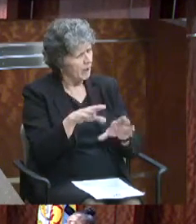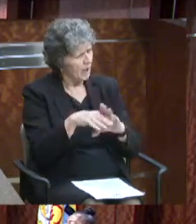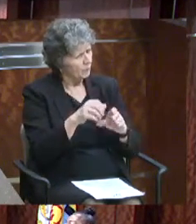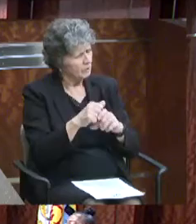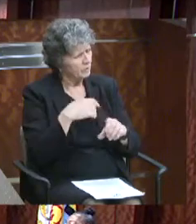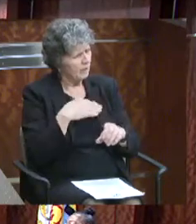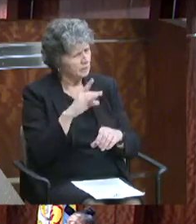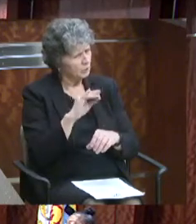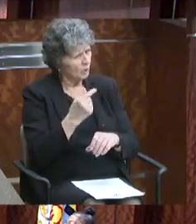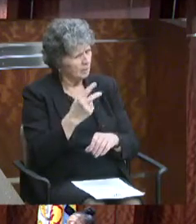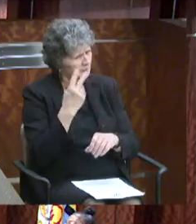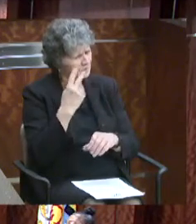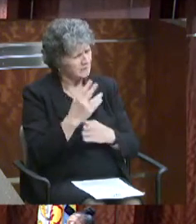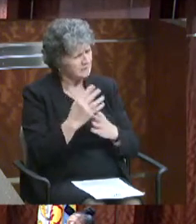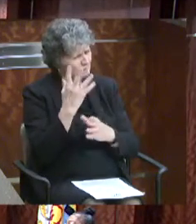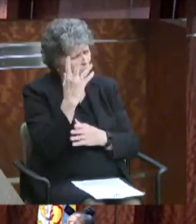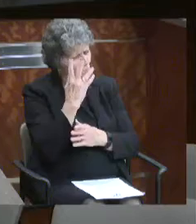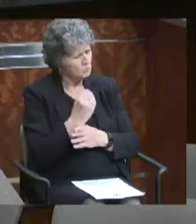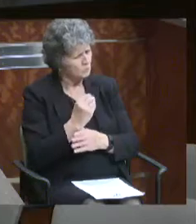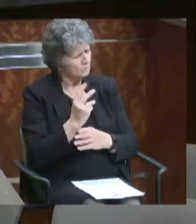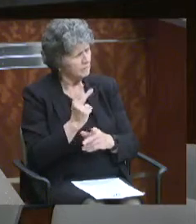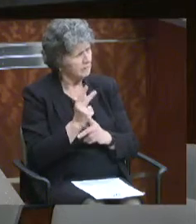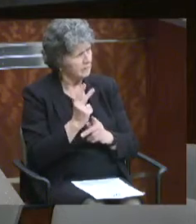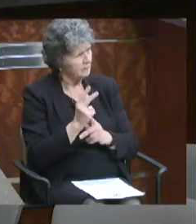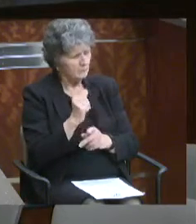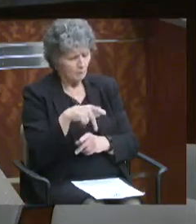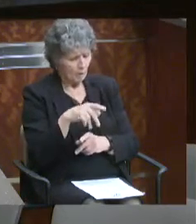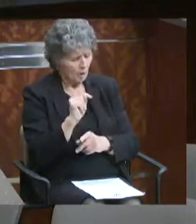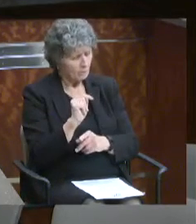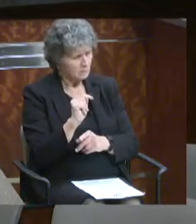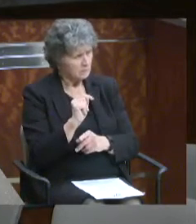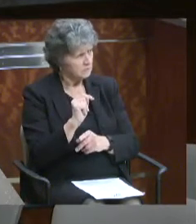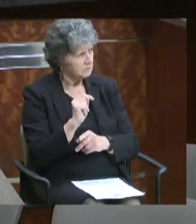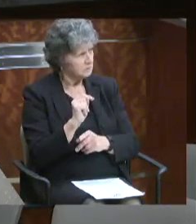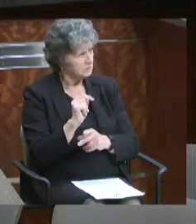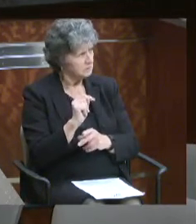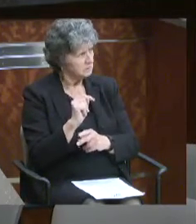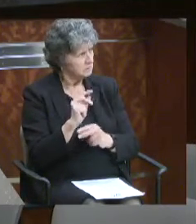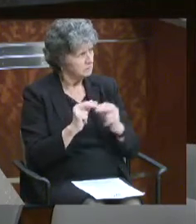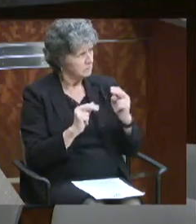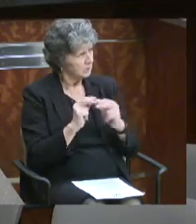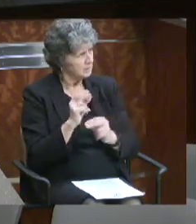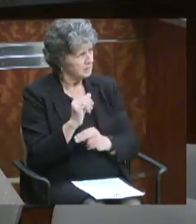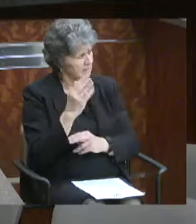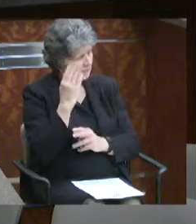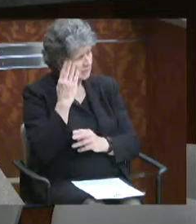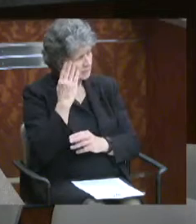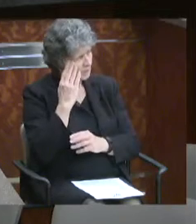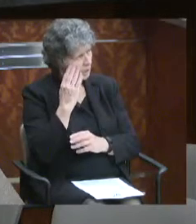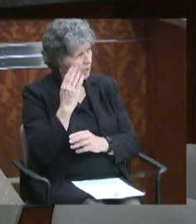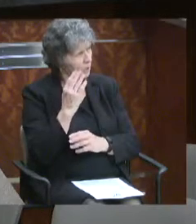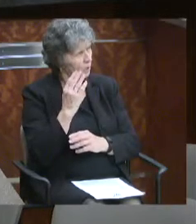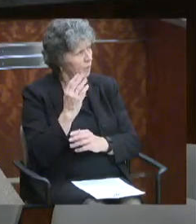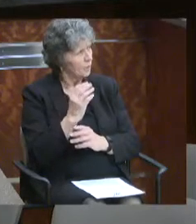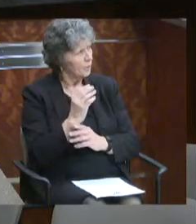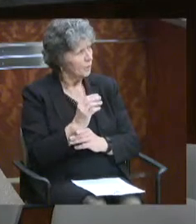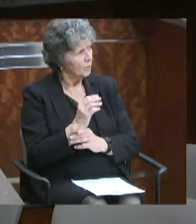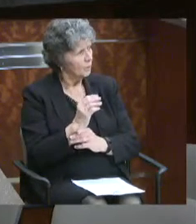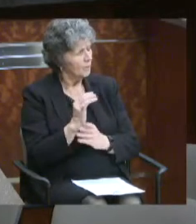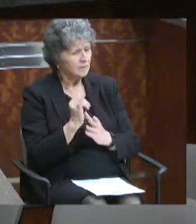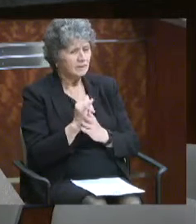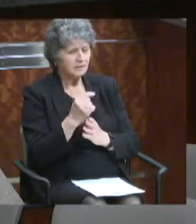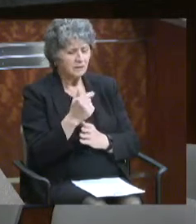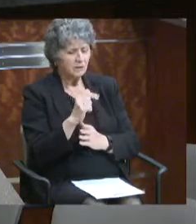beautifully kept apartment complexes, and I know that the golden shovel generally goes to individual homeowners,